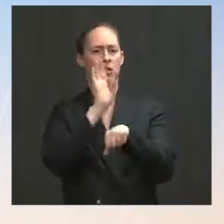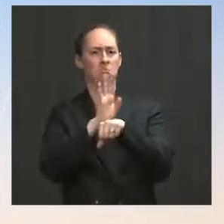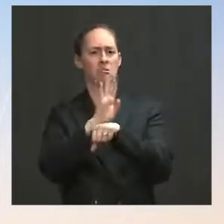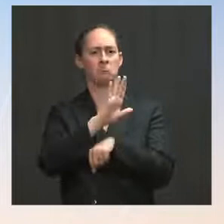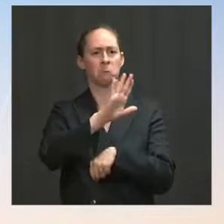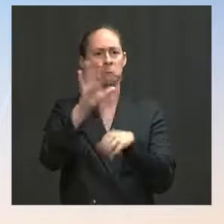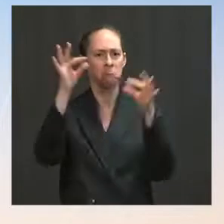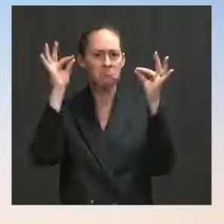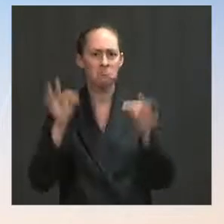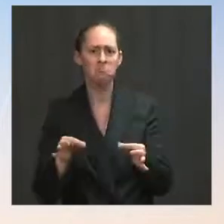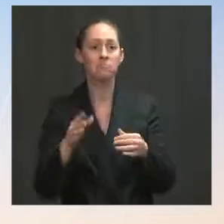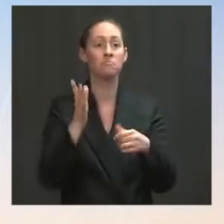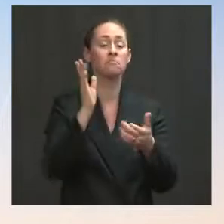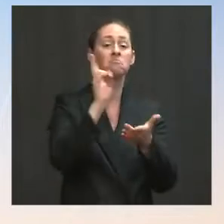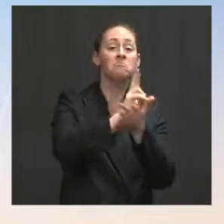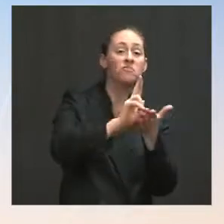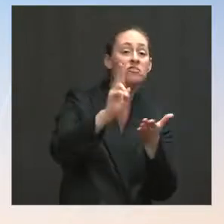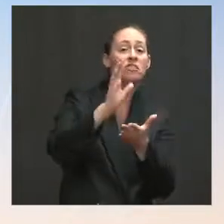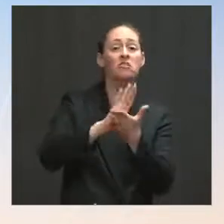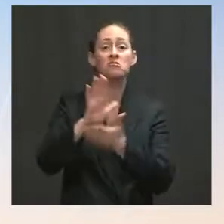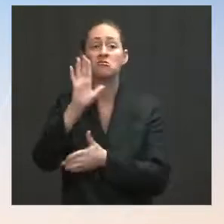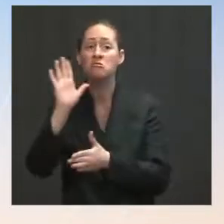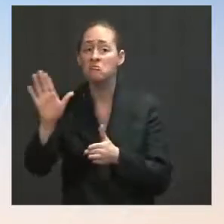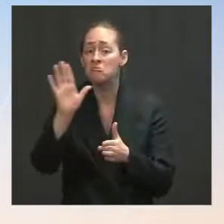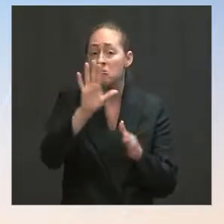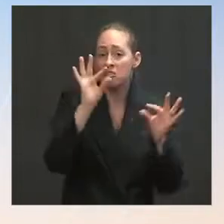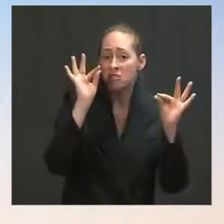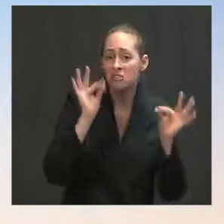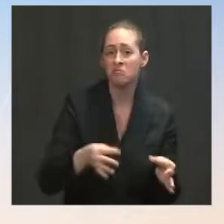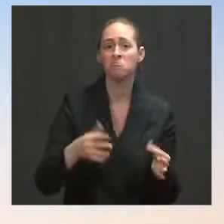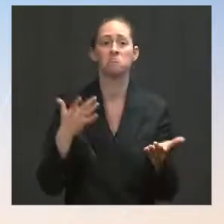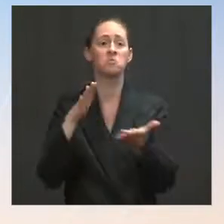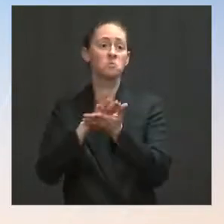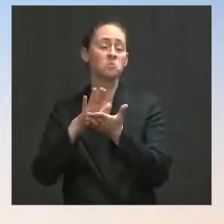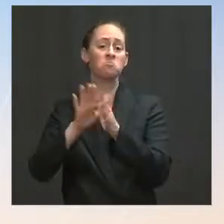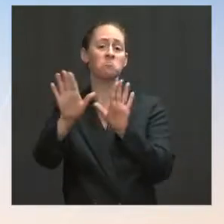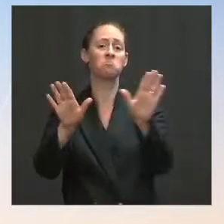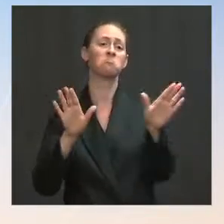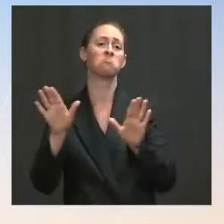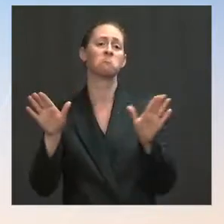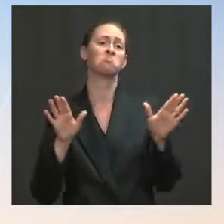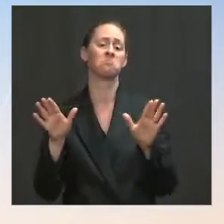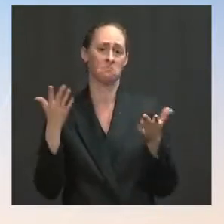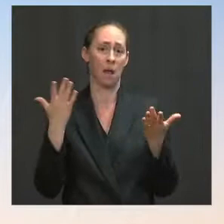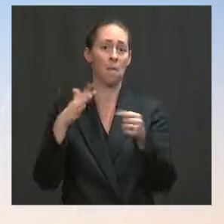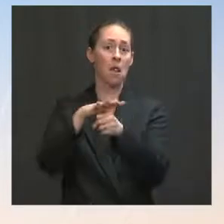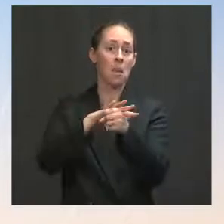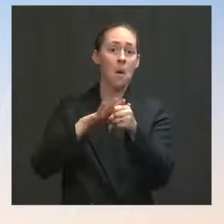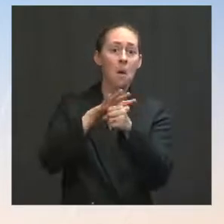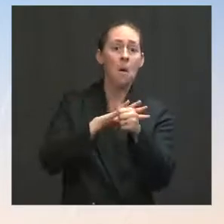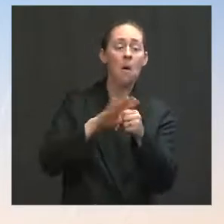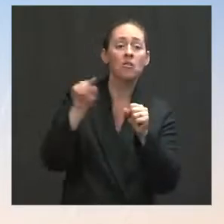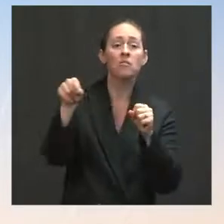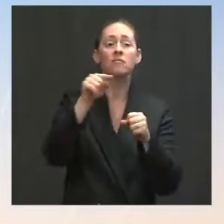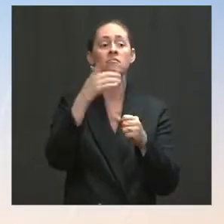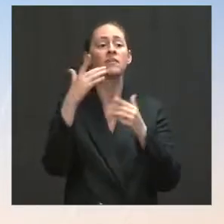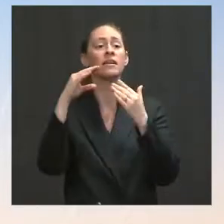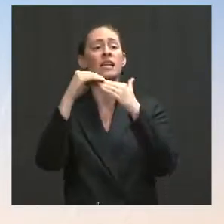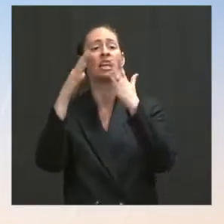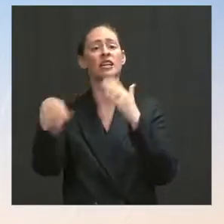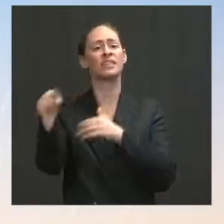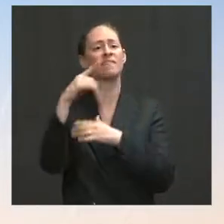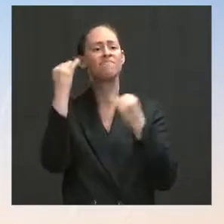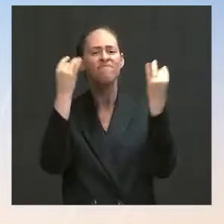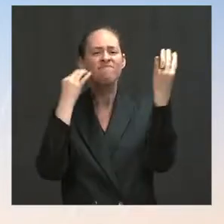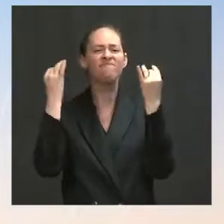universities, by educational institutions, and even perhaps by local leaders, should they decide that is how